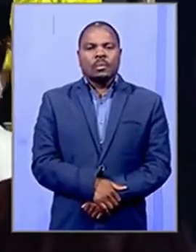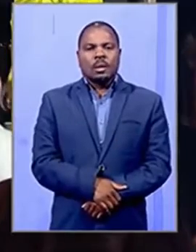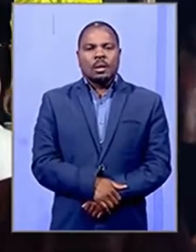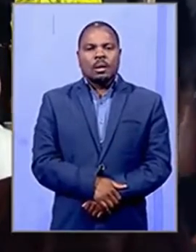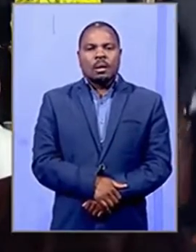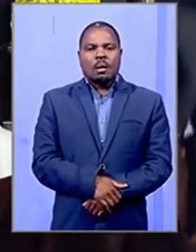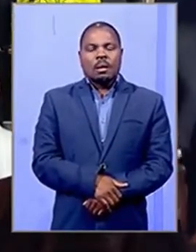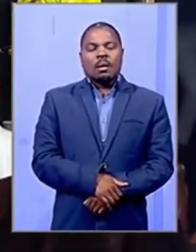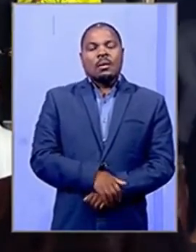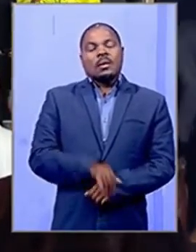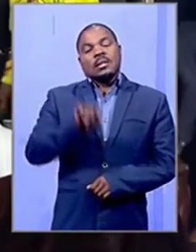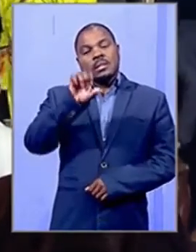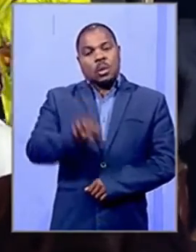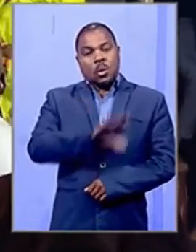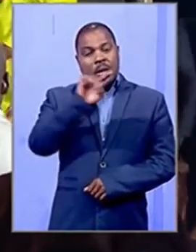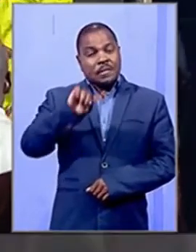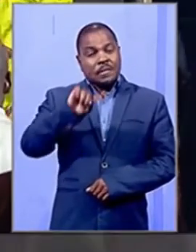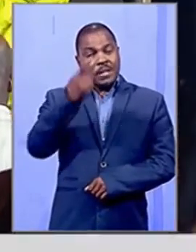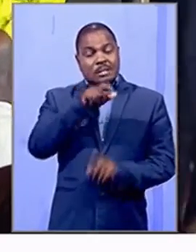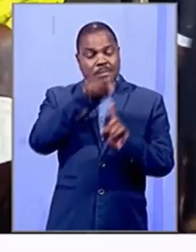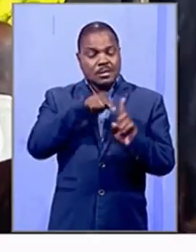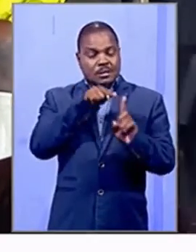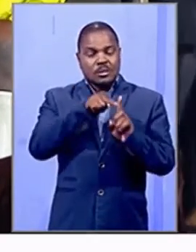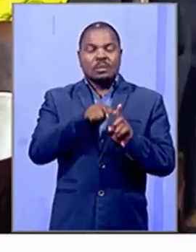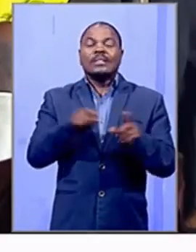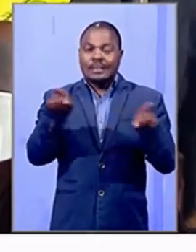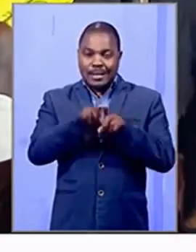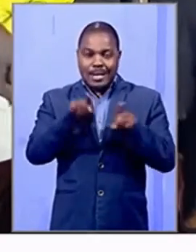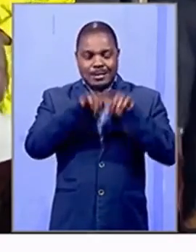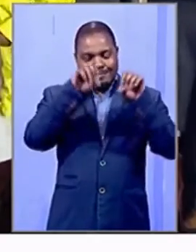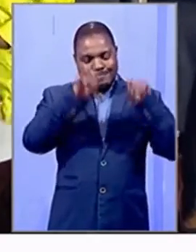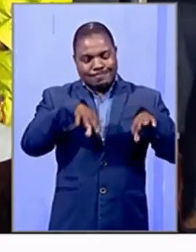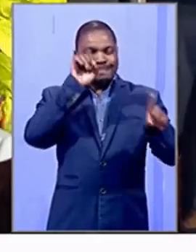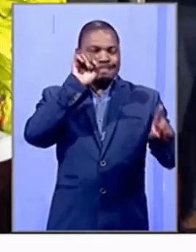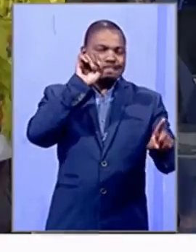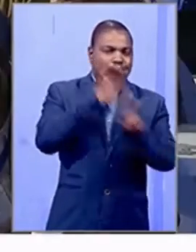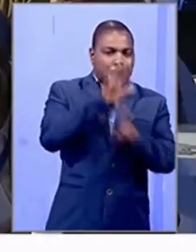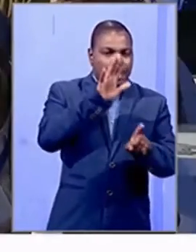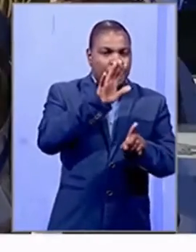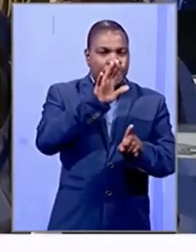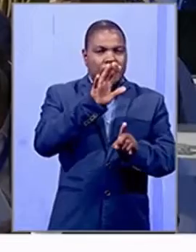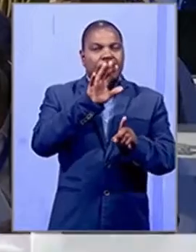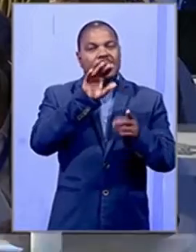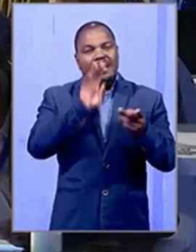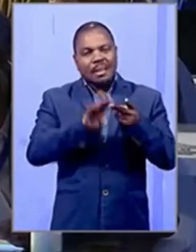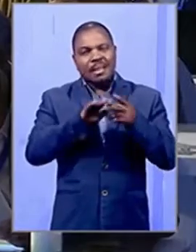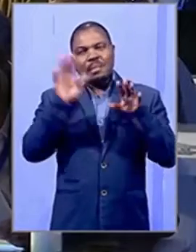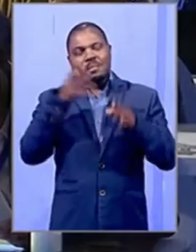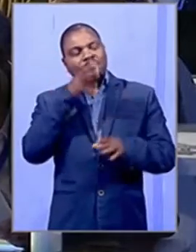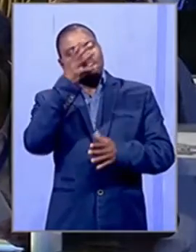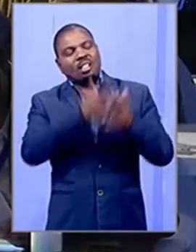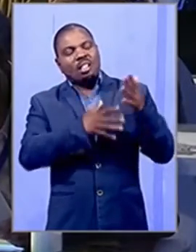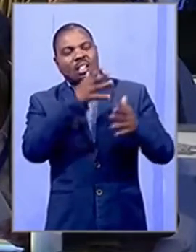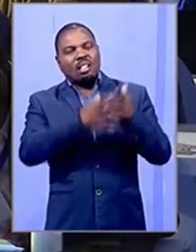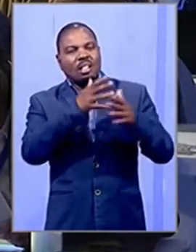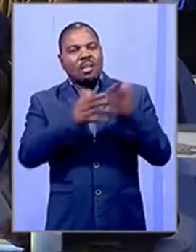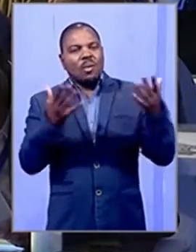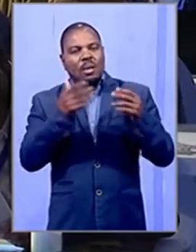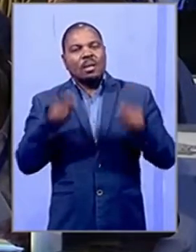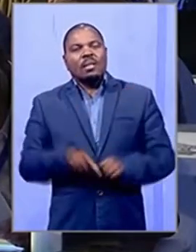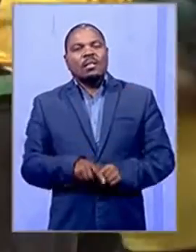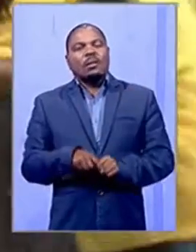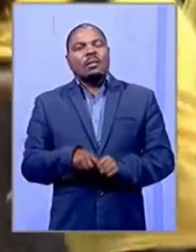Moagi wa ntlha wa naga ga kgona go efoga go amiwa ke go kgaoga ga Motlakase mme se e ne ya nna motlae go baemedi ba ba neng ba tsenetse samiti